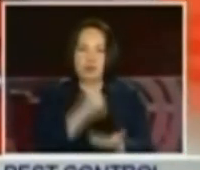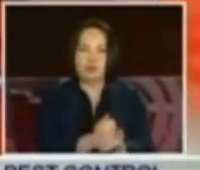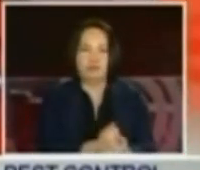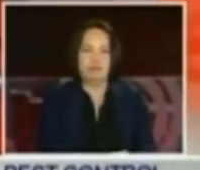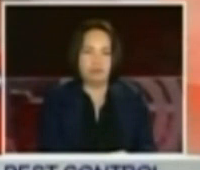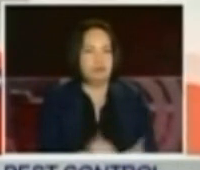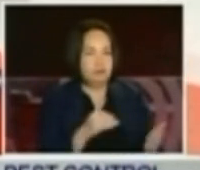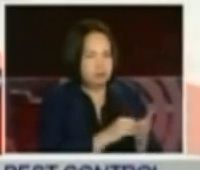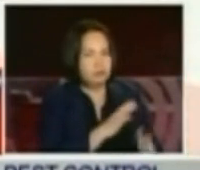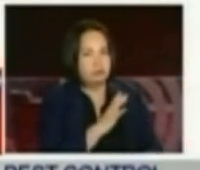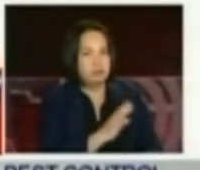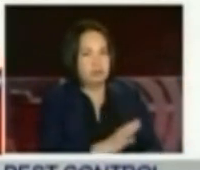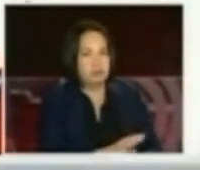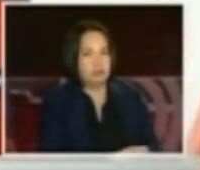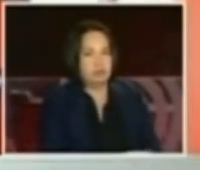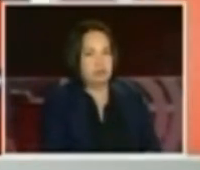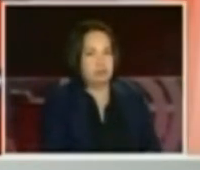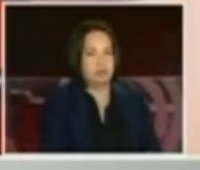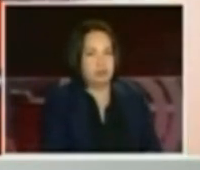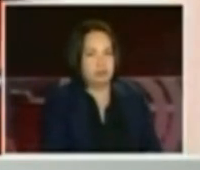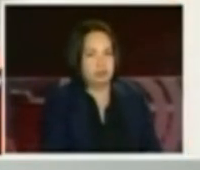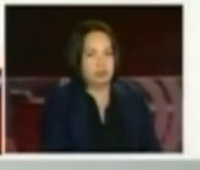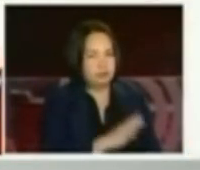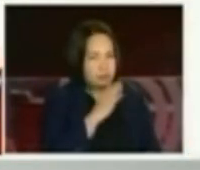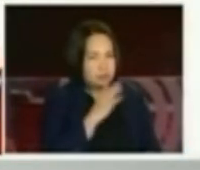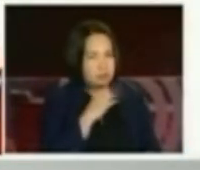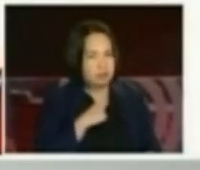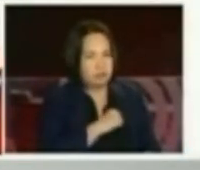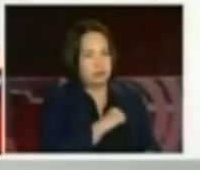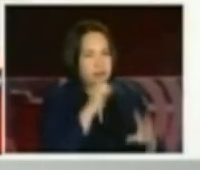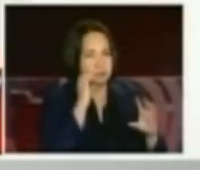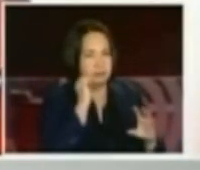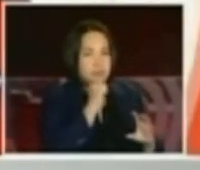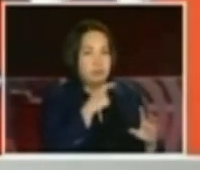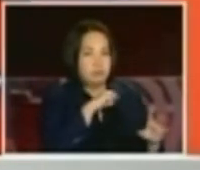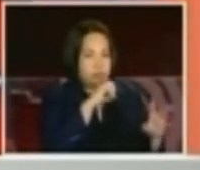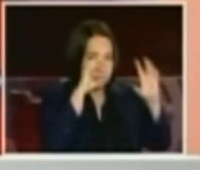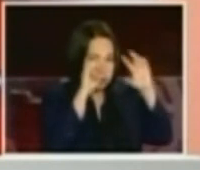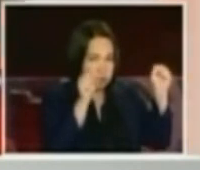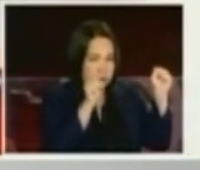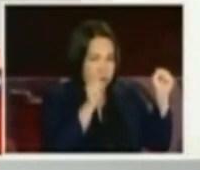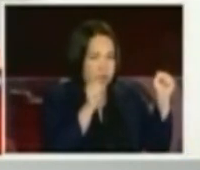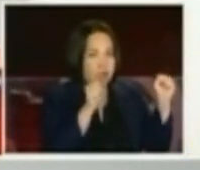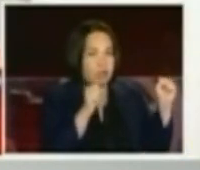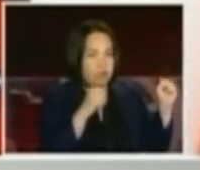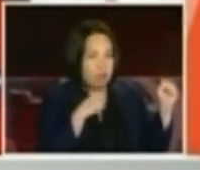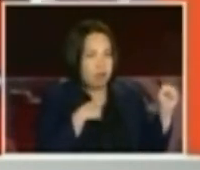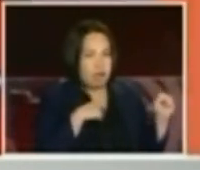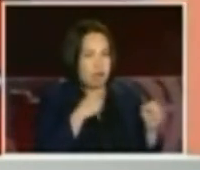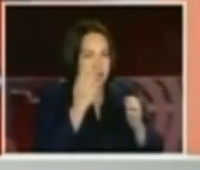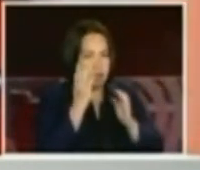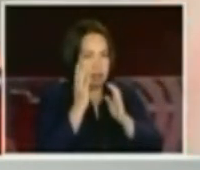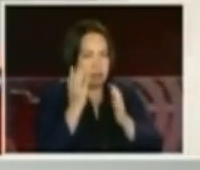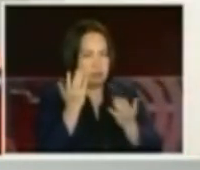Mr. President. The Majority Floor Leader. I move that the Senate authorize the